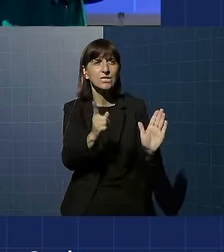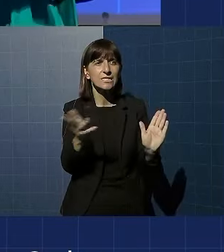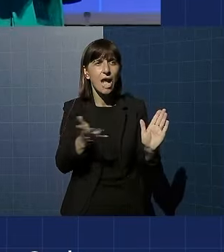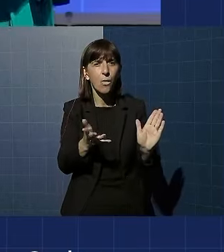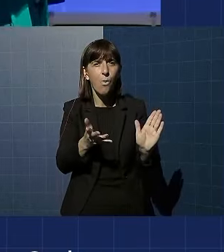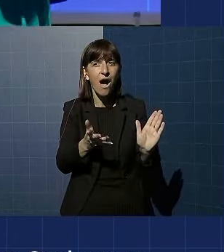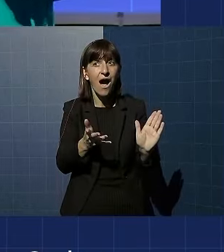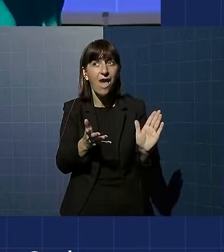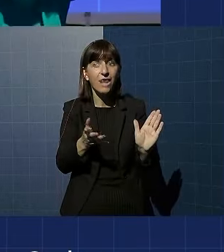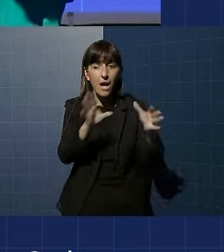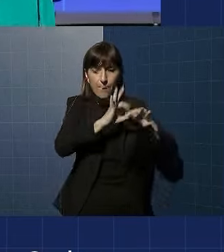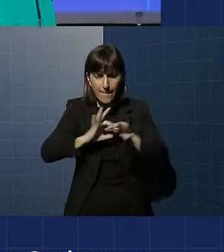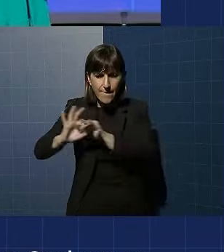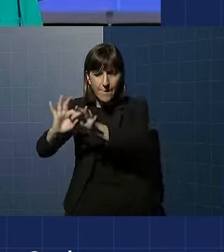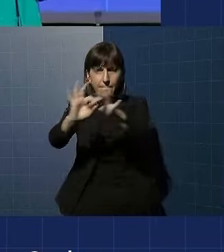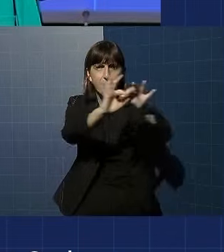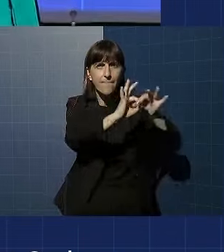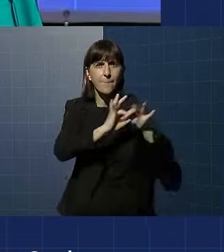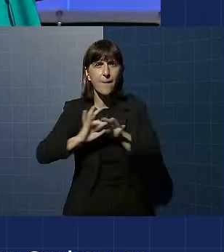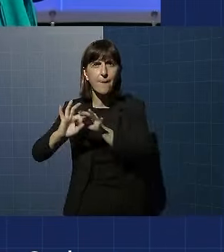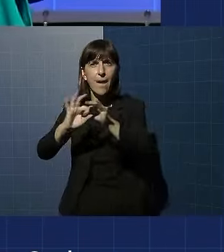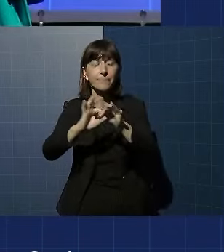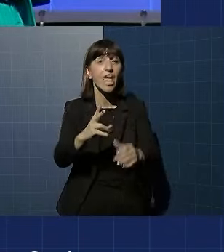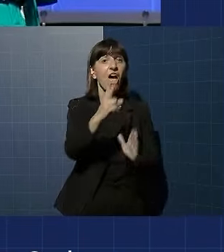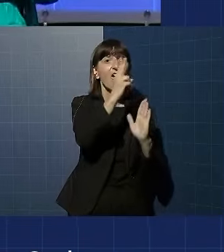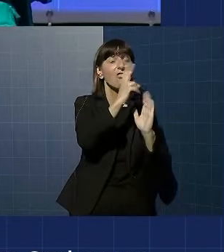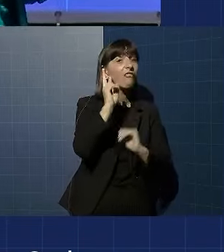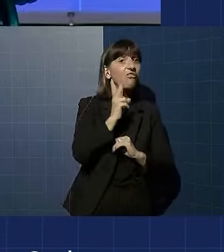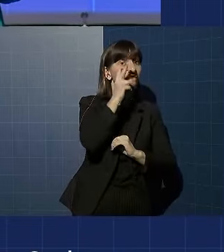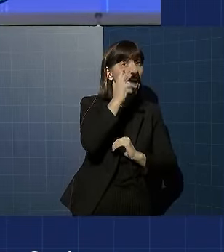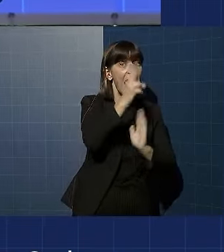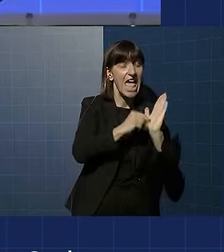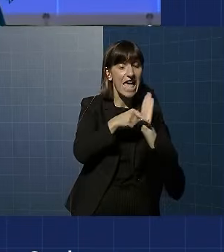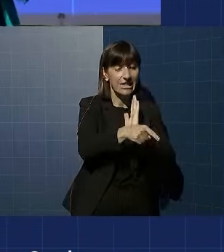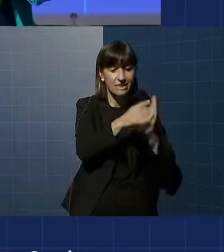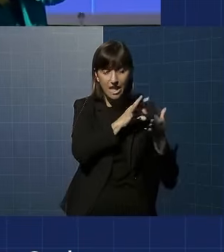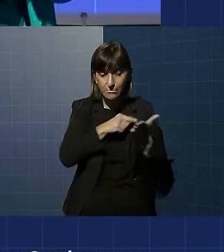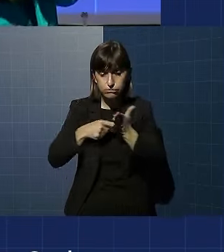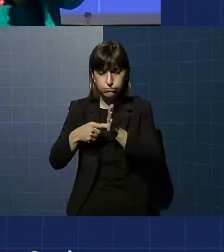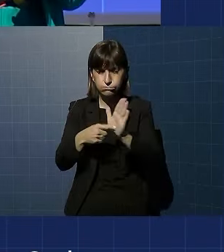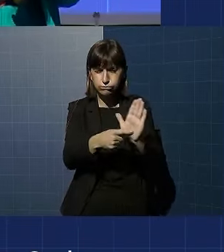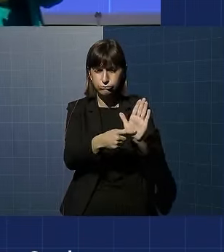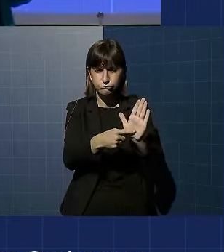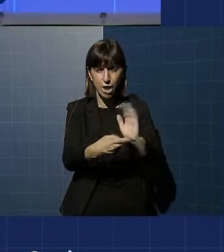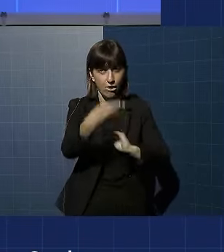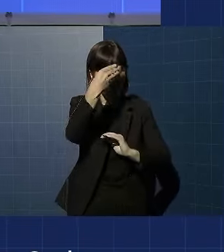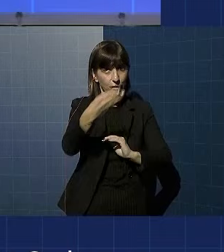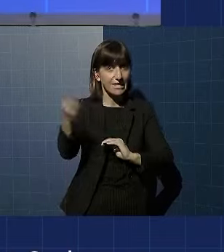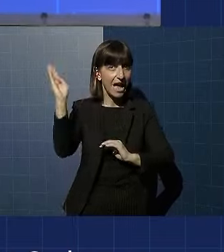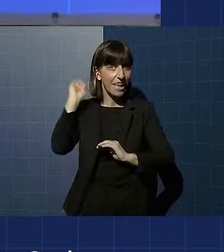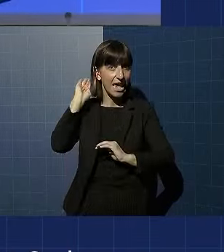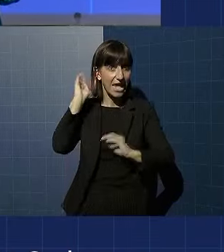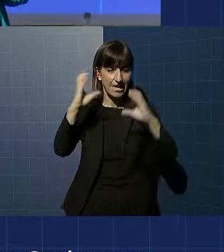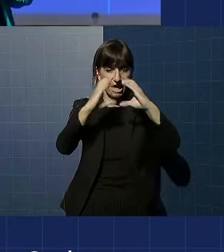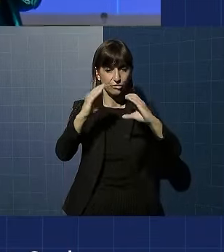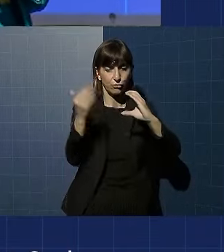green color is showing connections going from the front of the brain to the back. The red color is showing connections from left